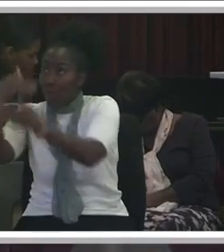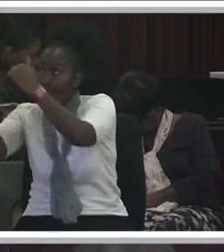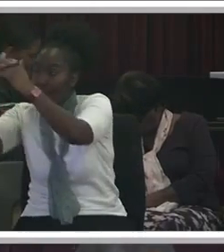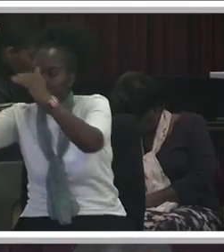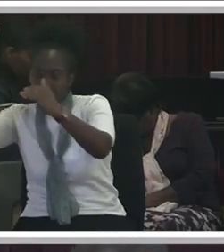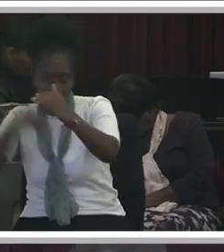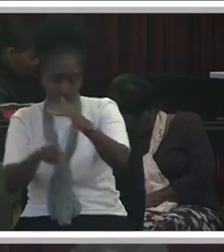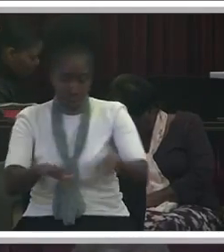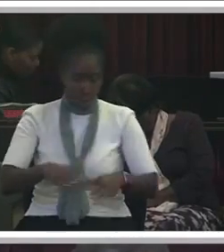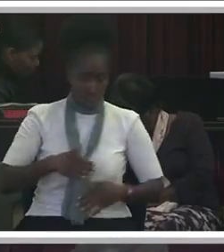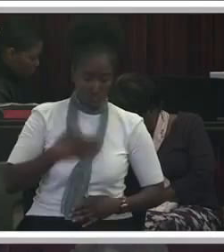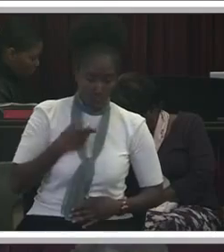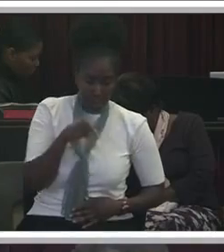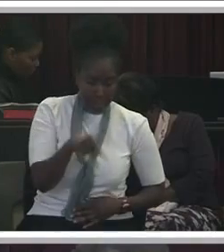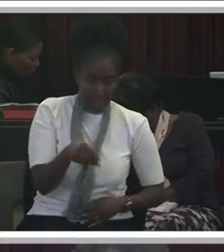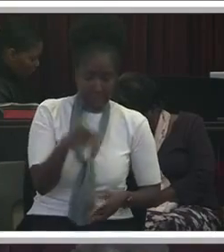then.